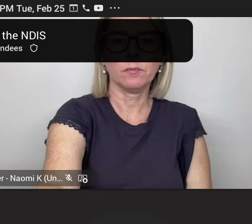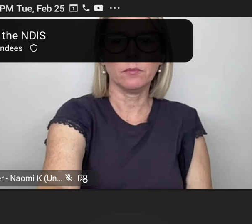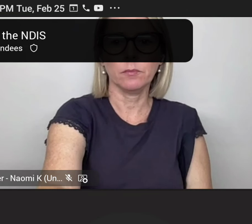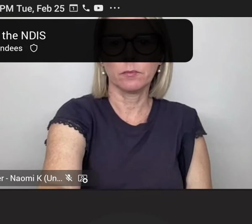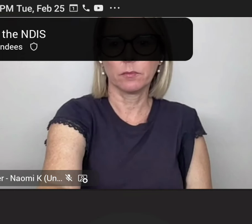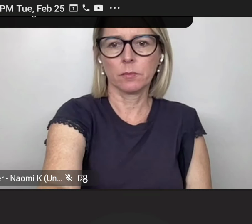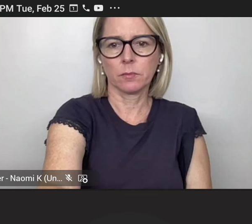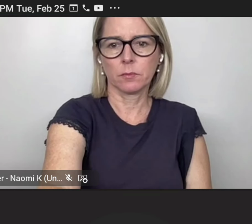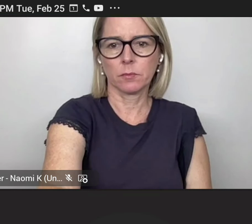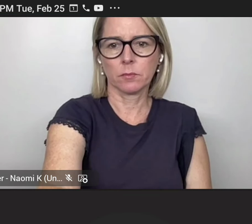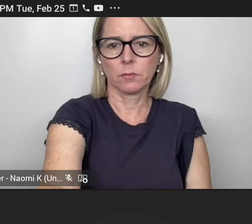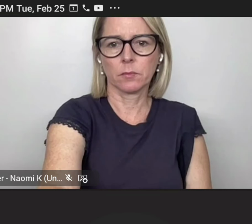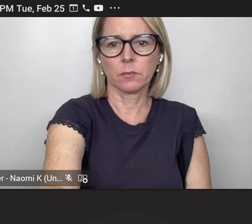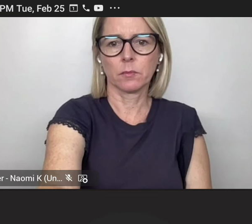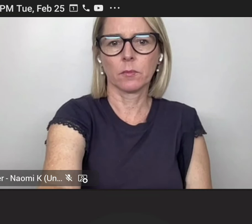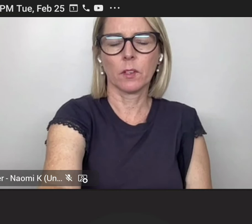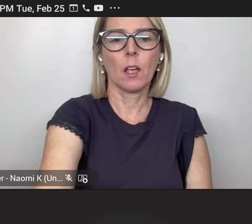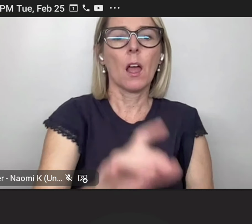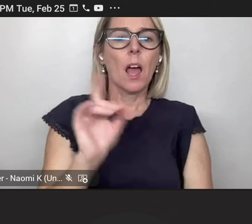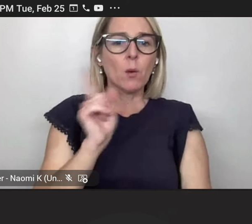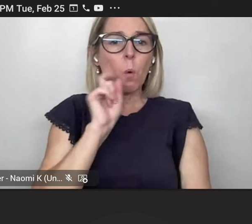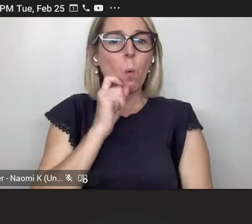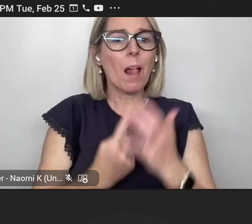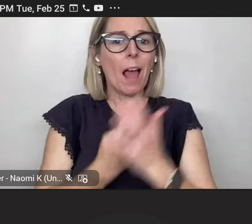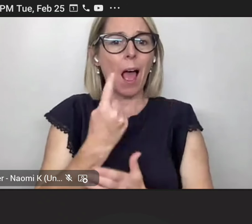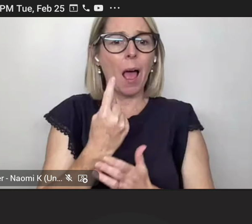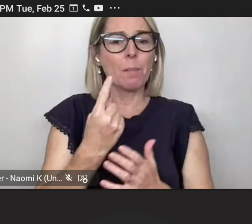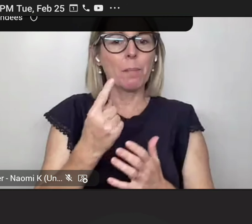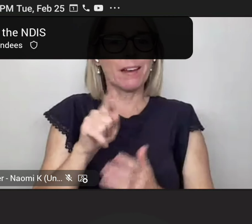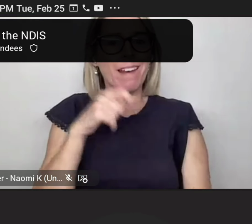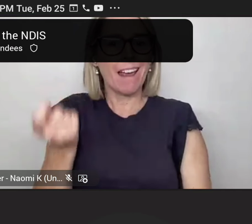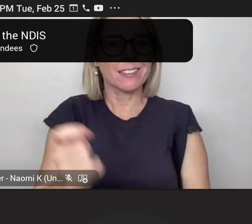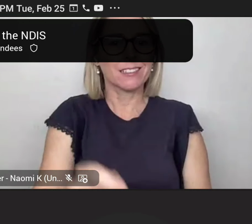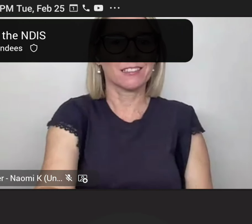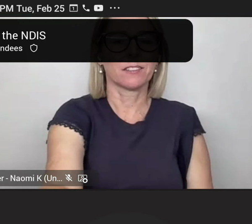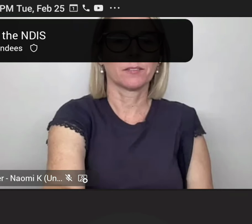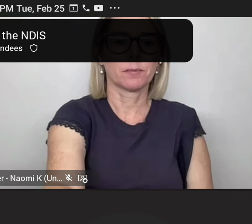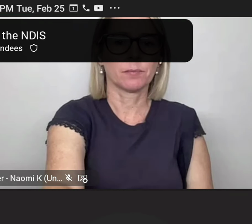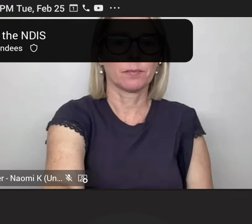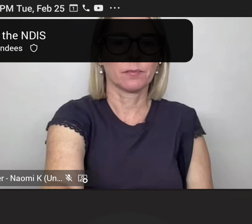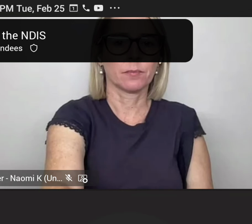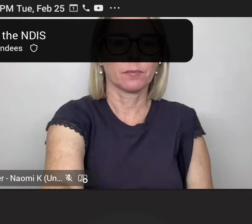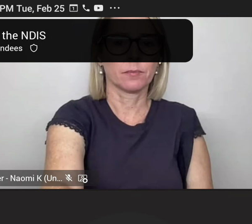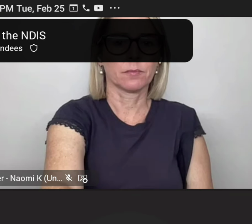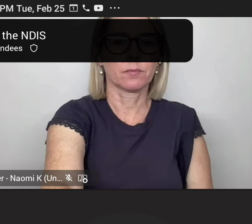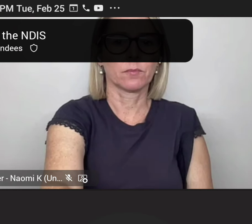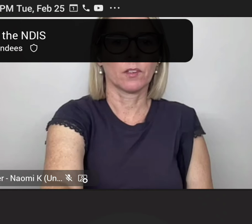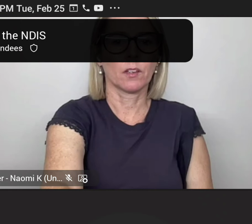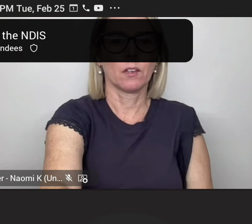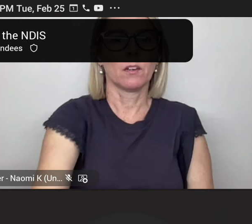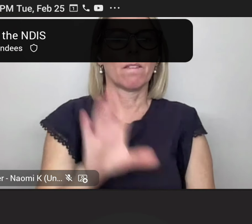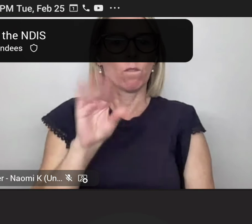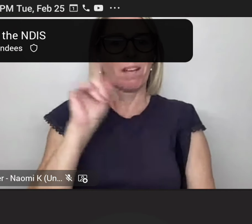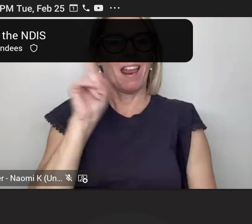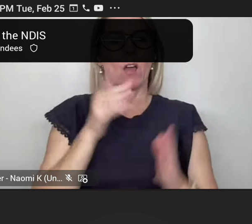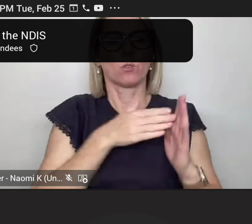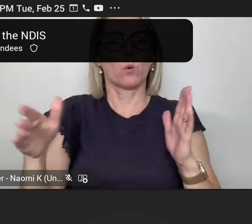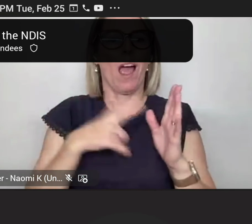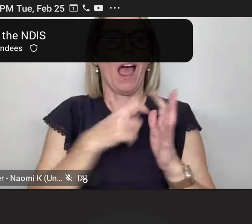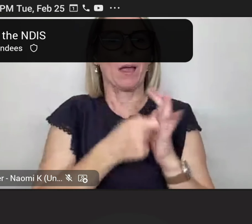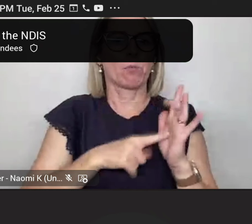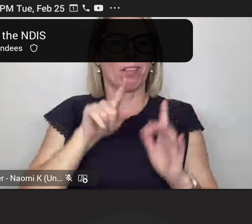look at looking from, say, now through to April this year. Sure. So the first step